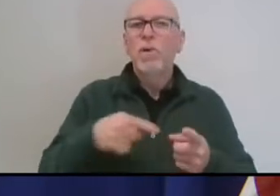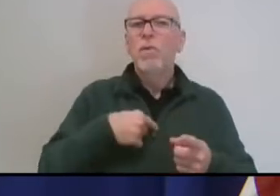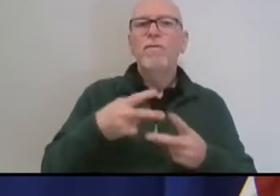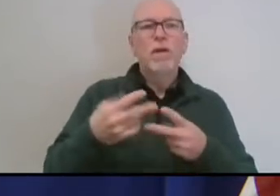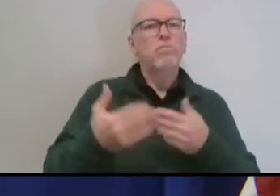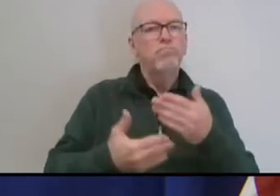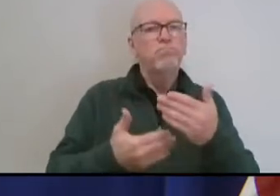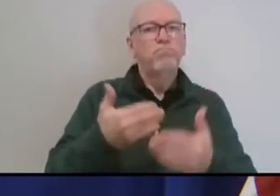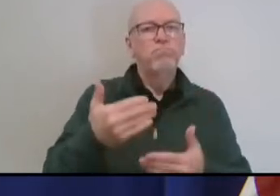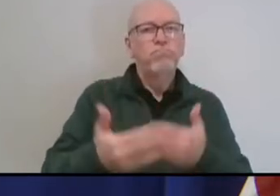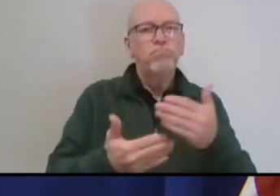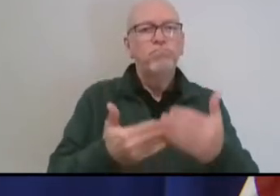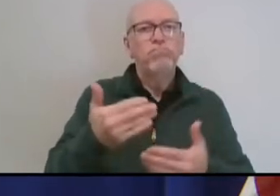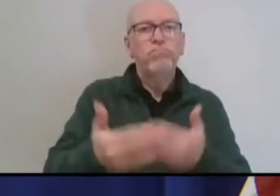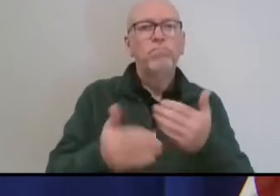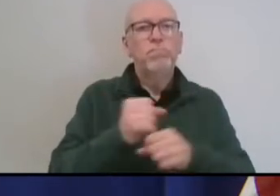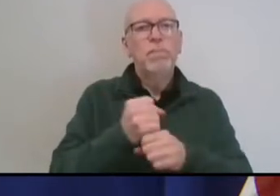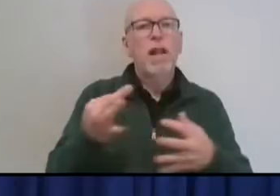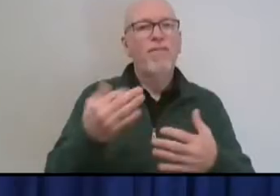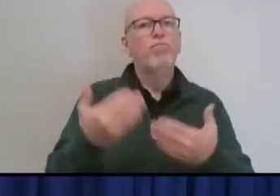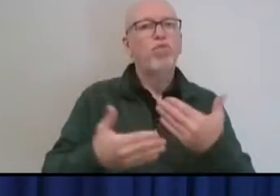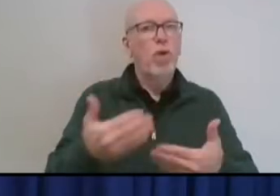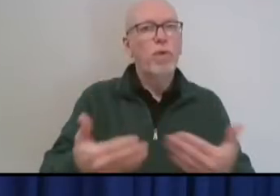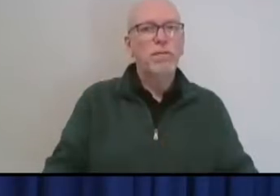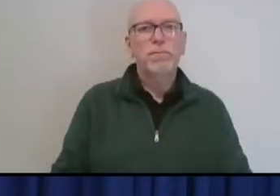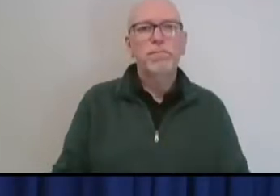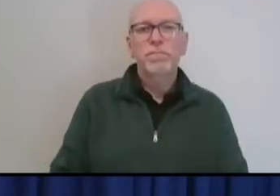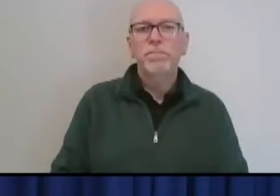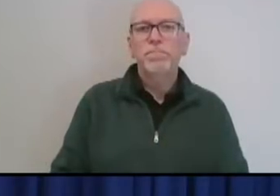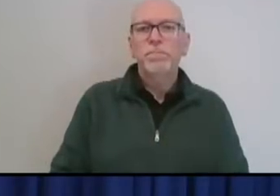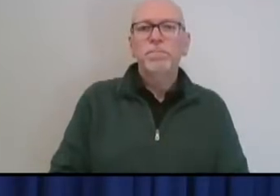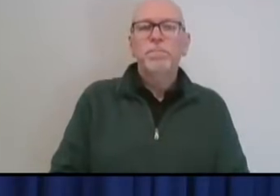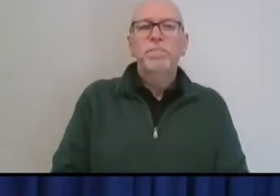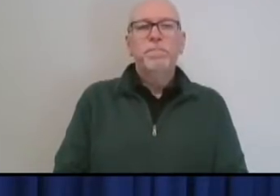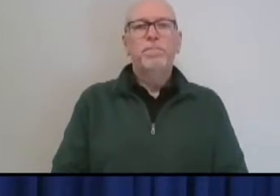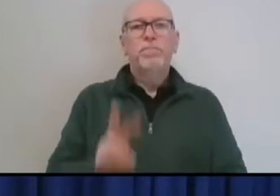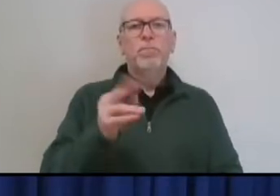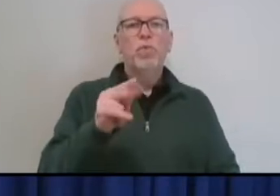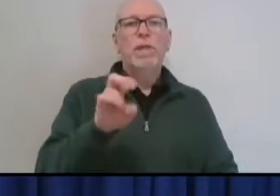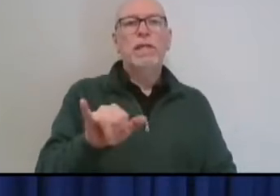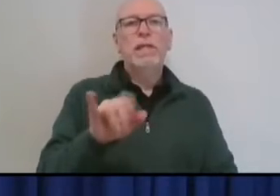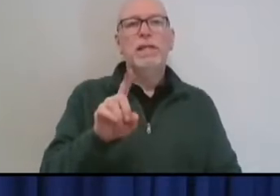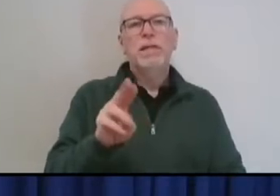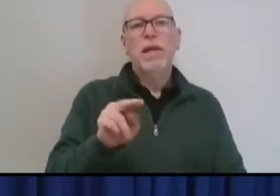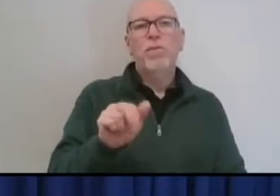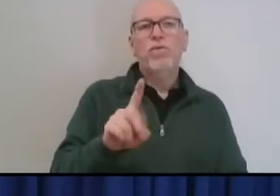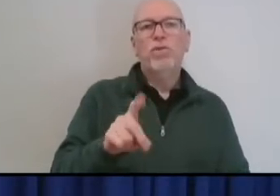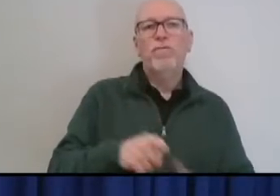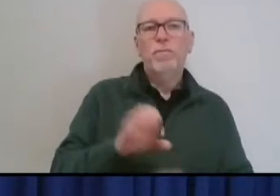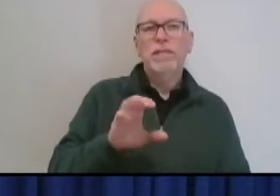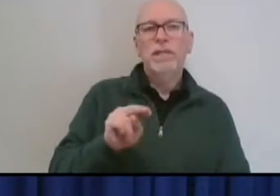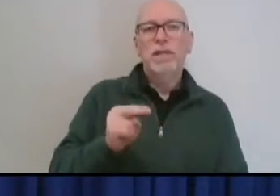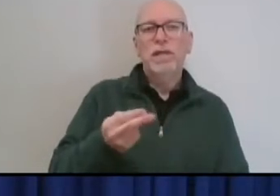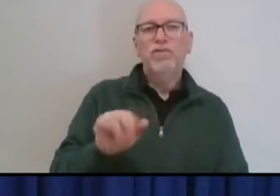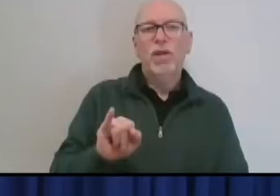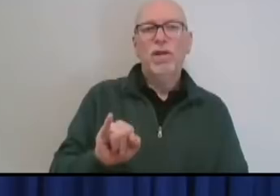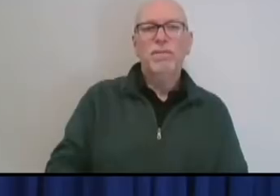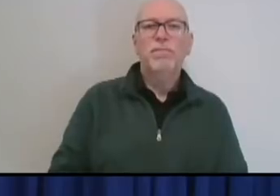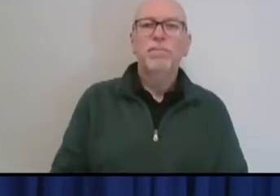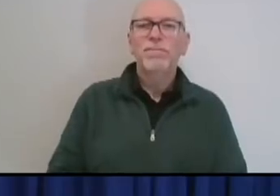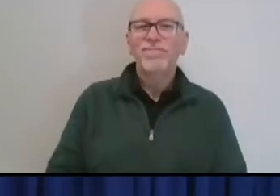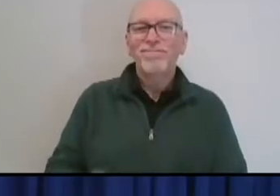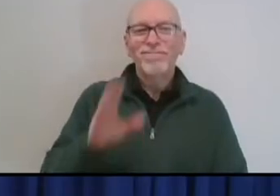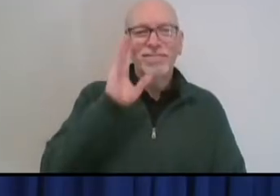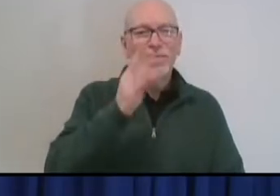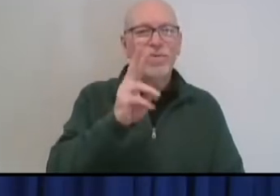mowing it down and making a lot of progress on a daily basis. Whitney Downard, CNHI. Good afternoon,